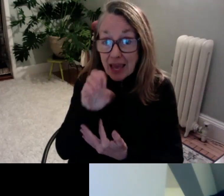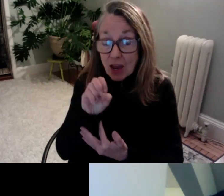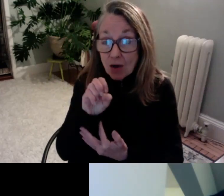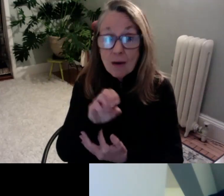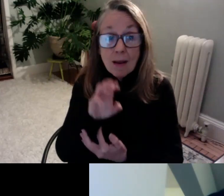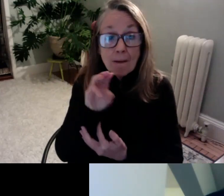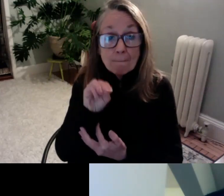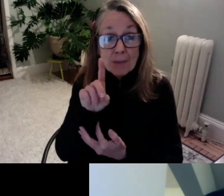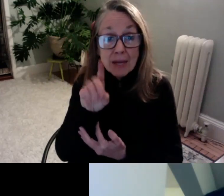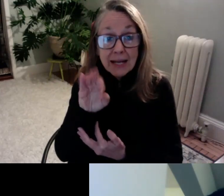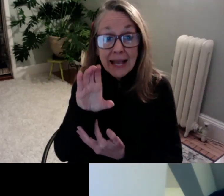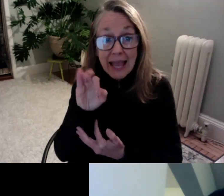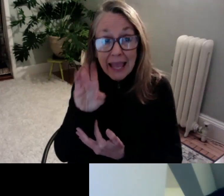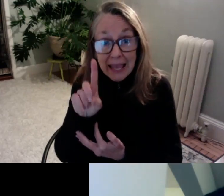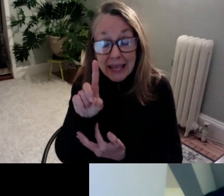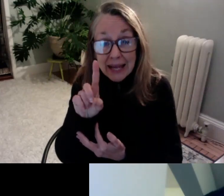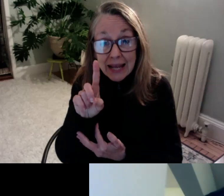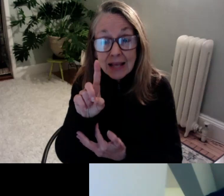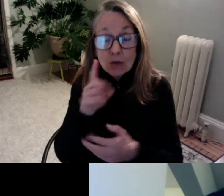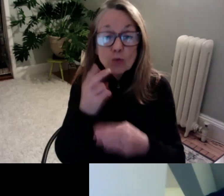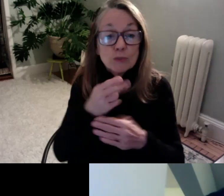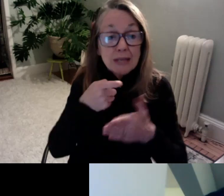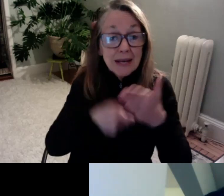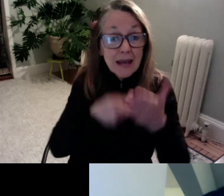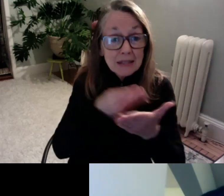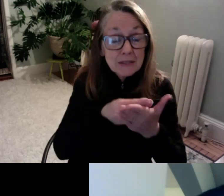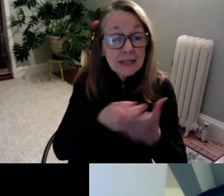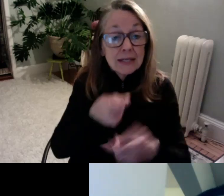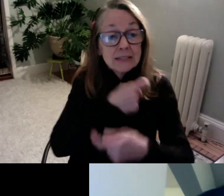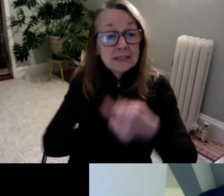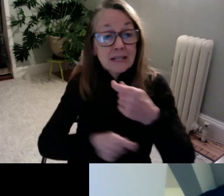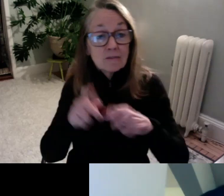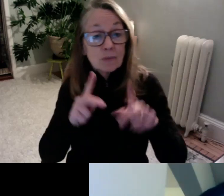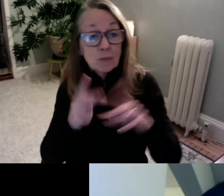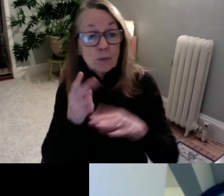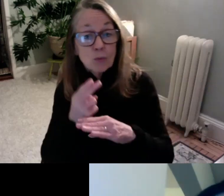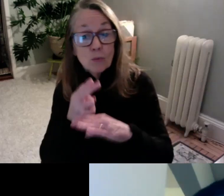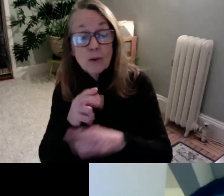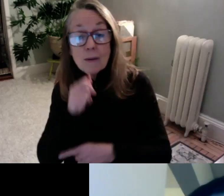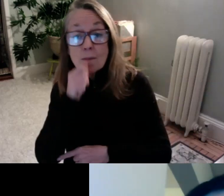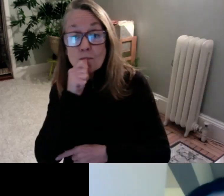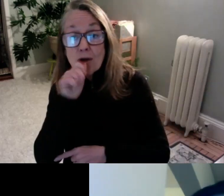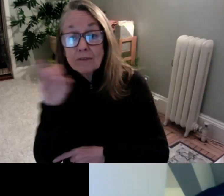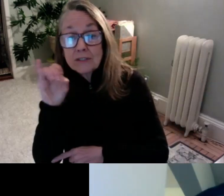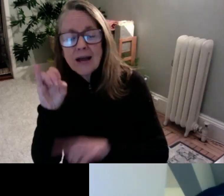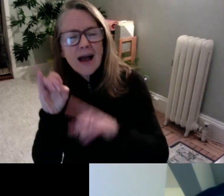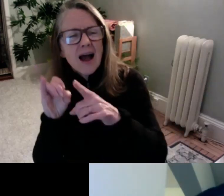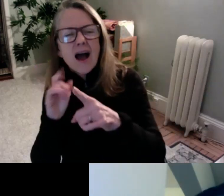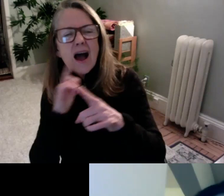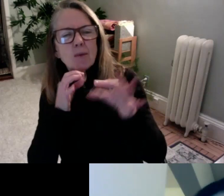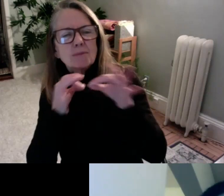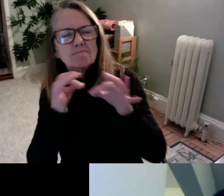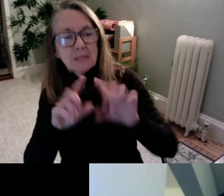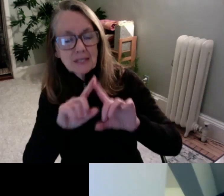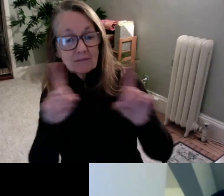dollars, as opposed to people who are on private insurance? I would spin it in a different way, which is to say that